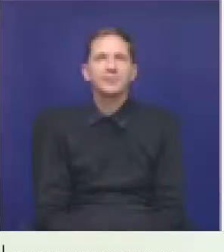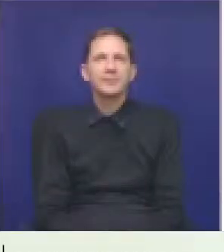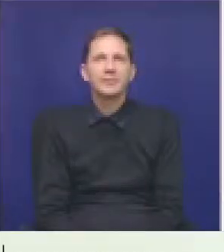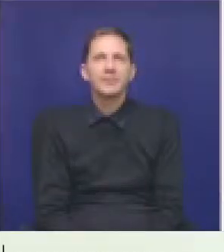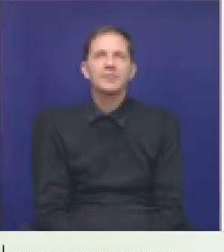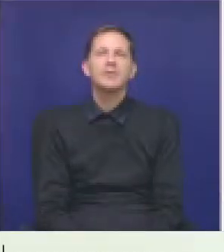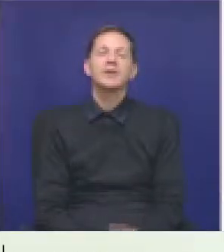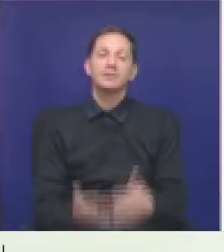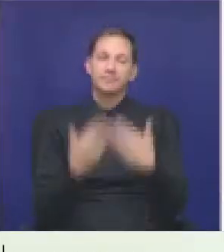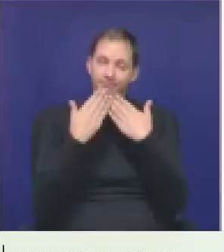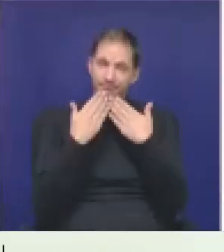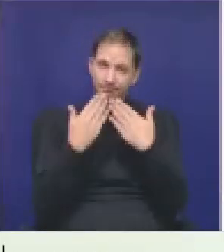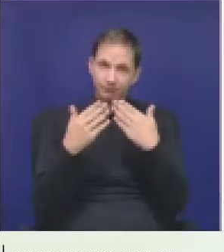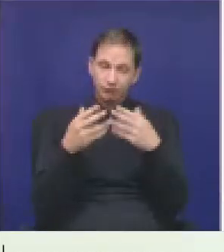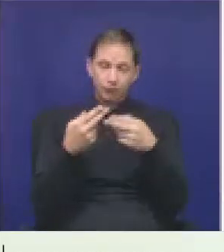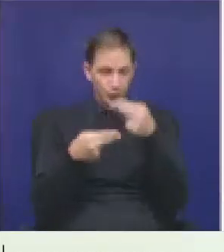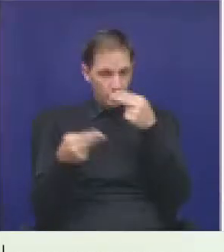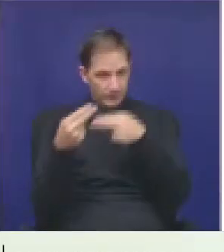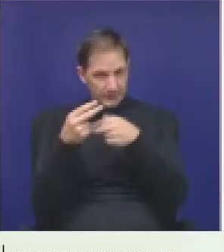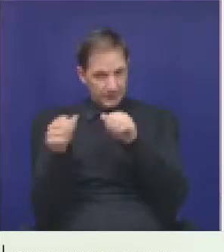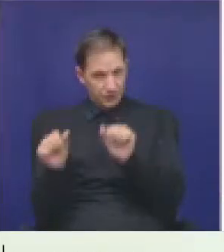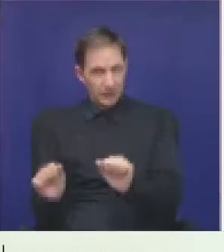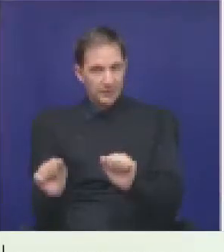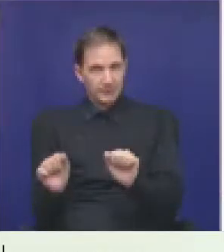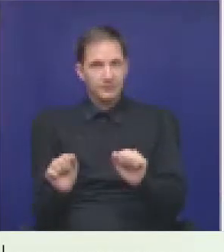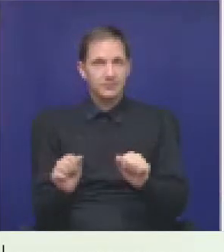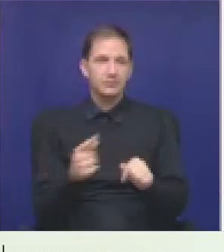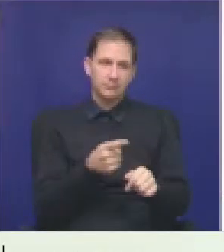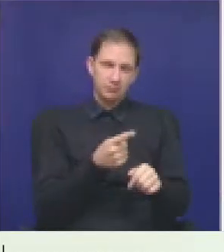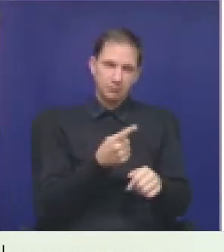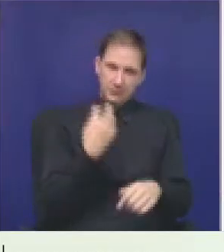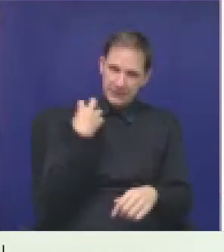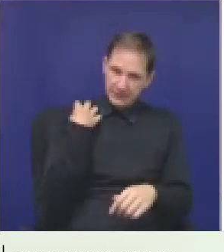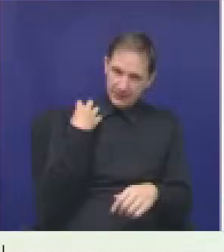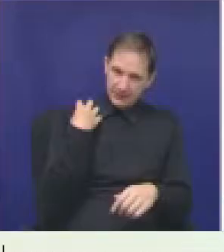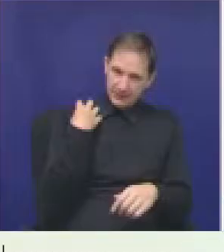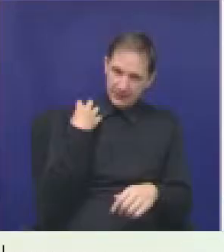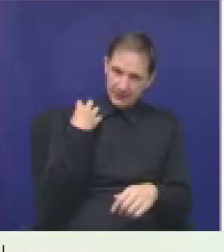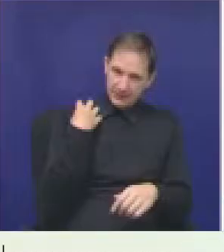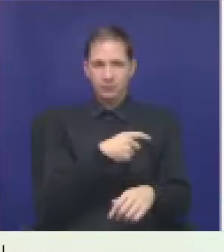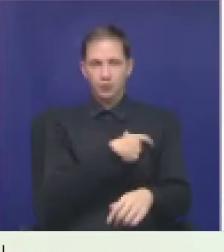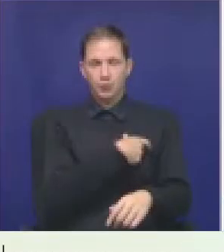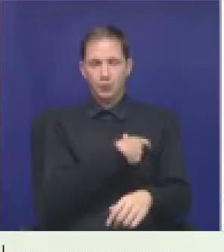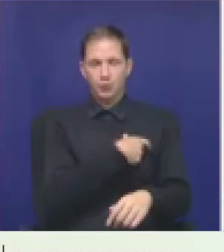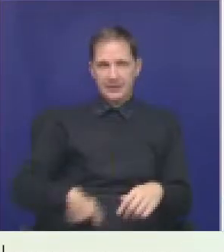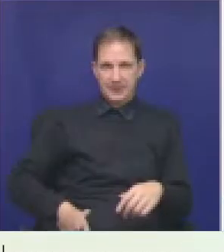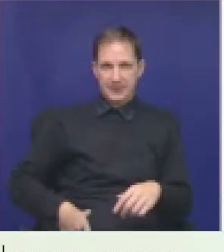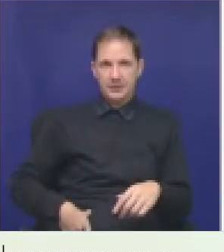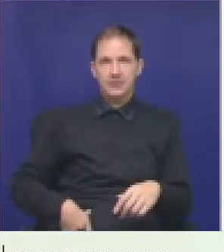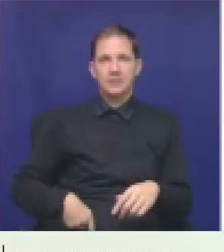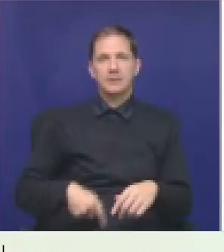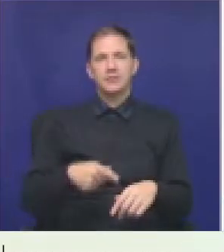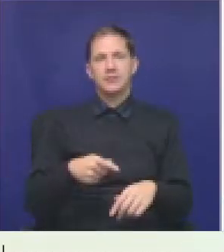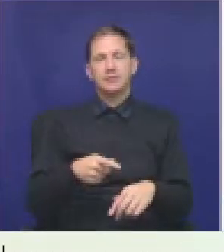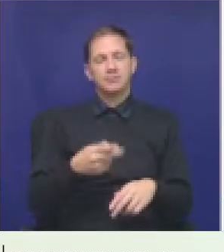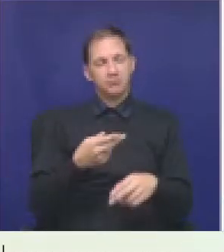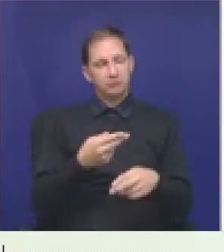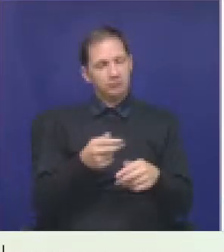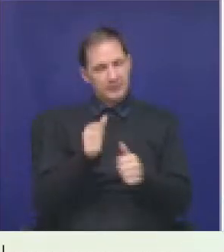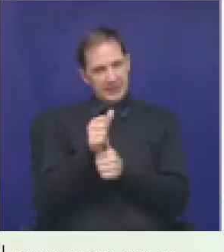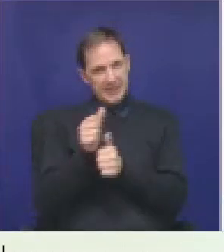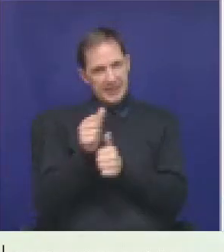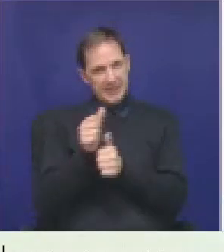Thank you very much, Honourable Chairperson. The Honourable Minister in the Presidency, Ms. Khumbudzo Ntshavheni, the Honourable Deputy